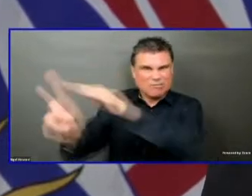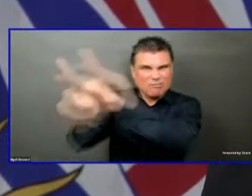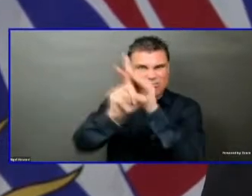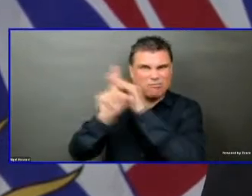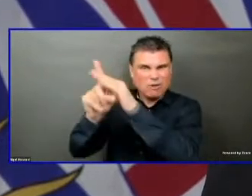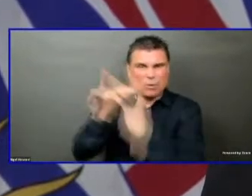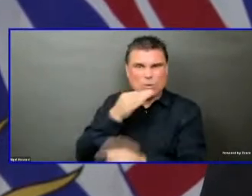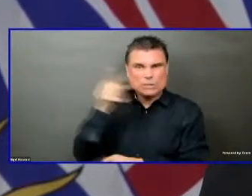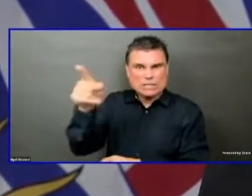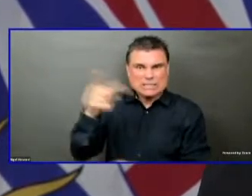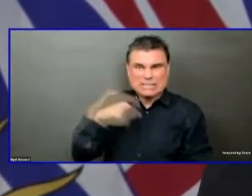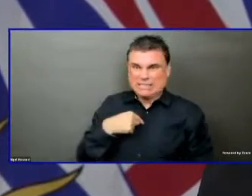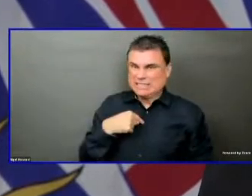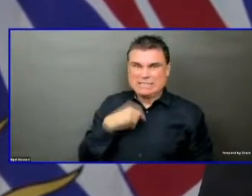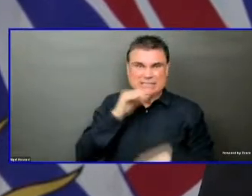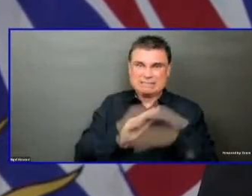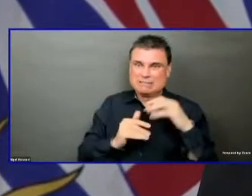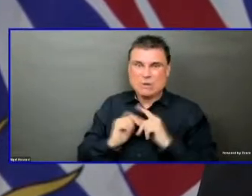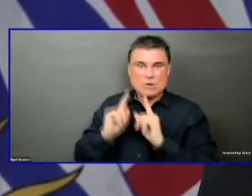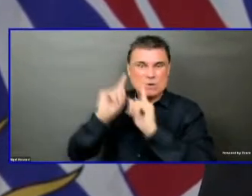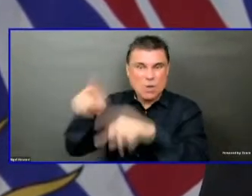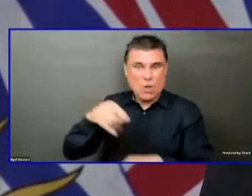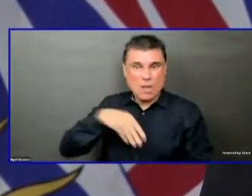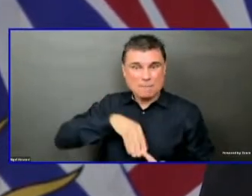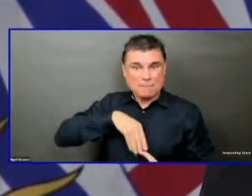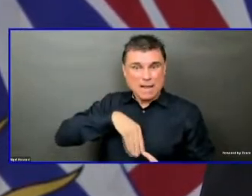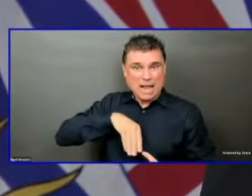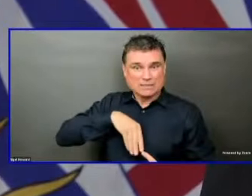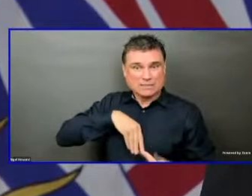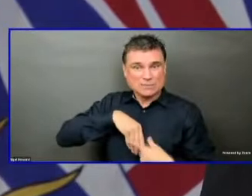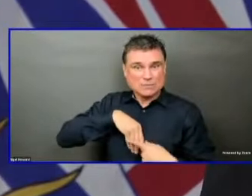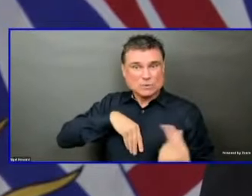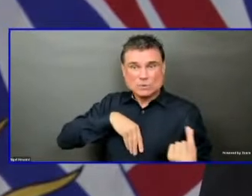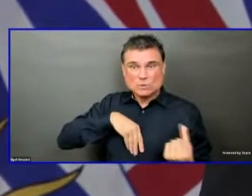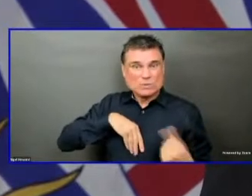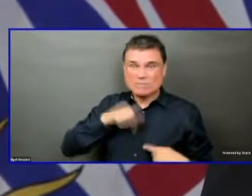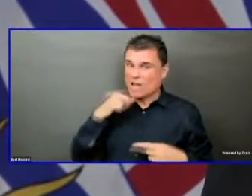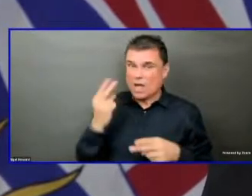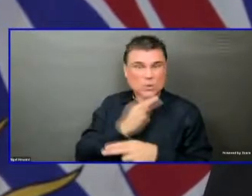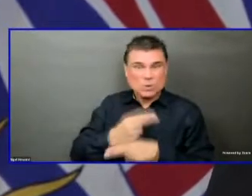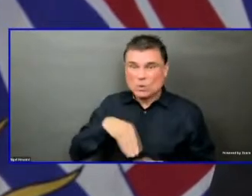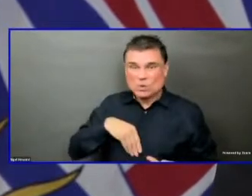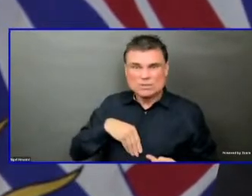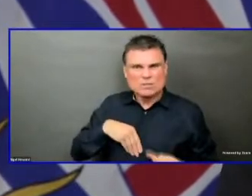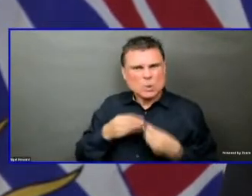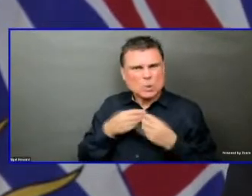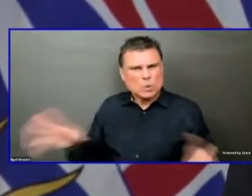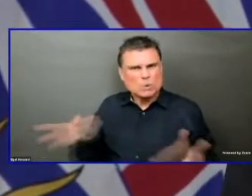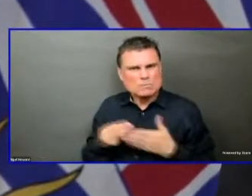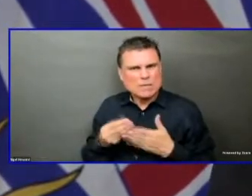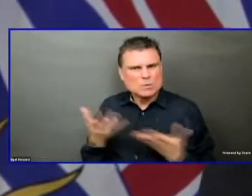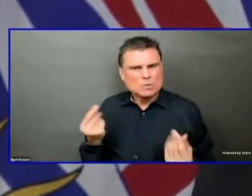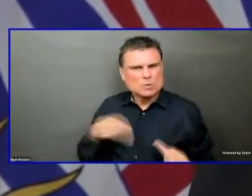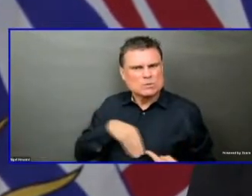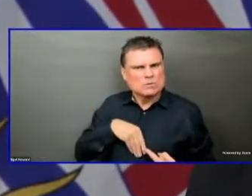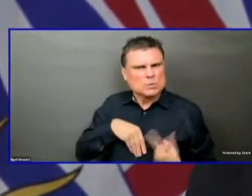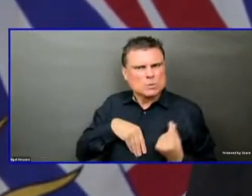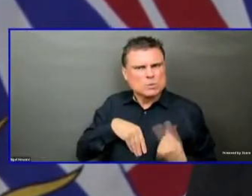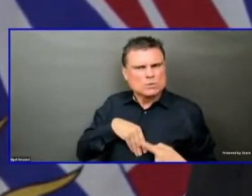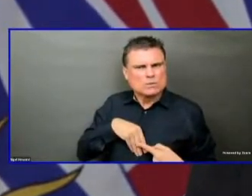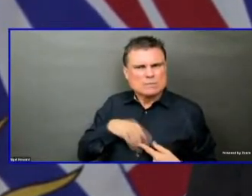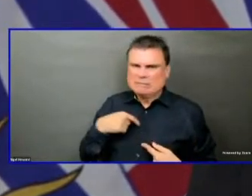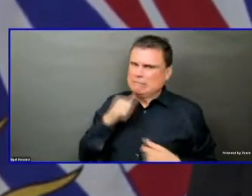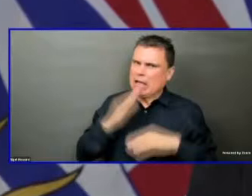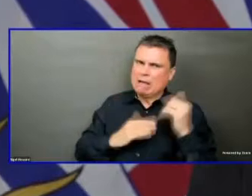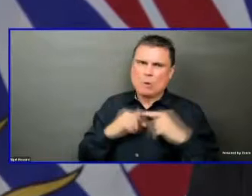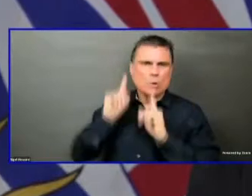them? Yeah, so that is something that has been brought up to this industry group as we've been talking about. I know they're coming out with